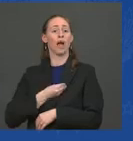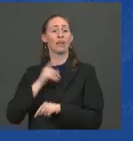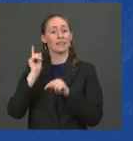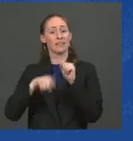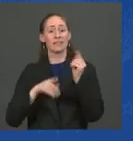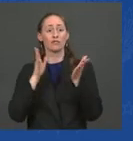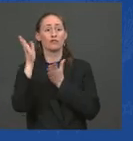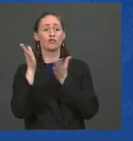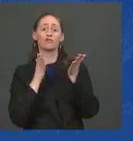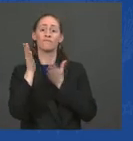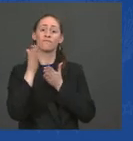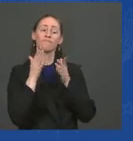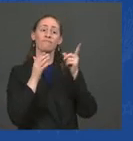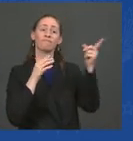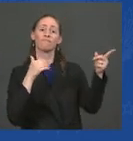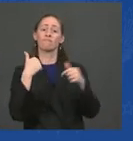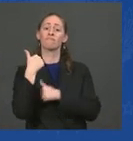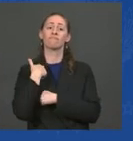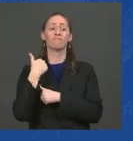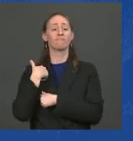openly in the United States military,